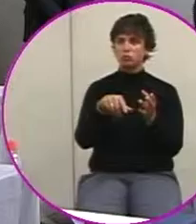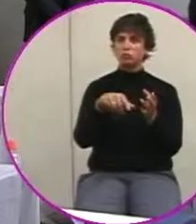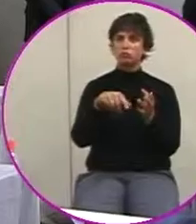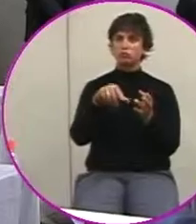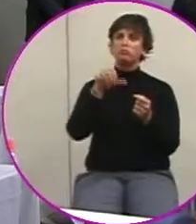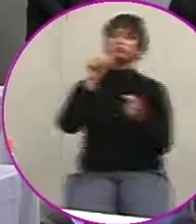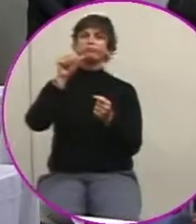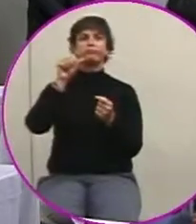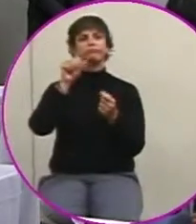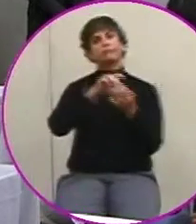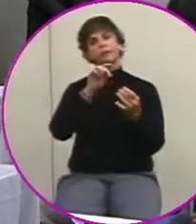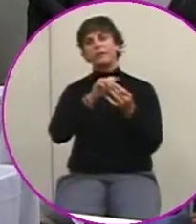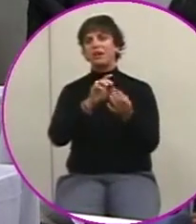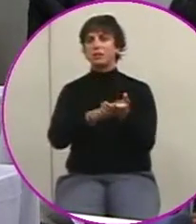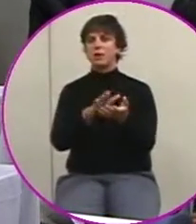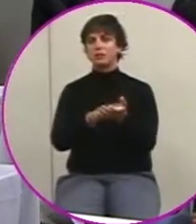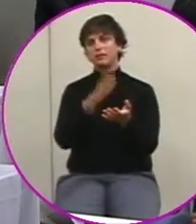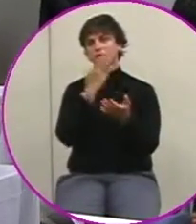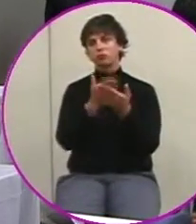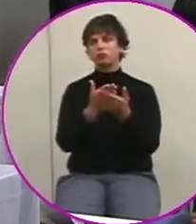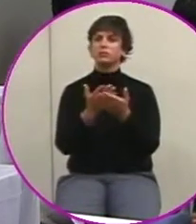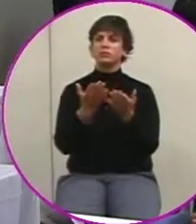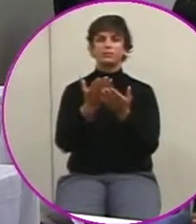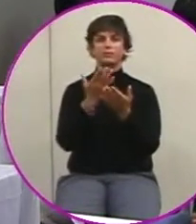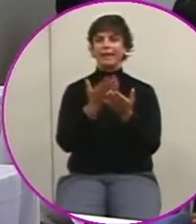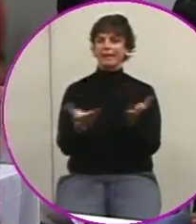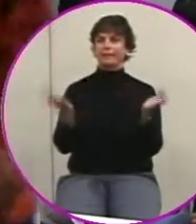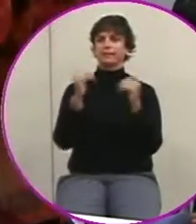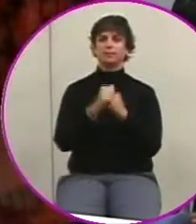those positive, good feedback goodies.